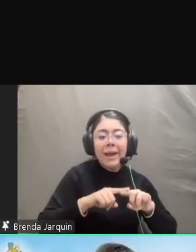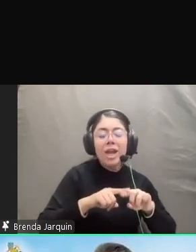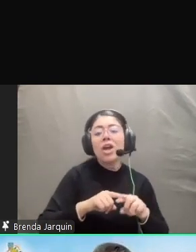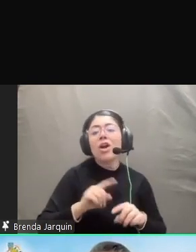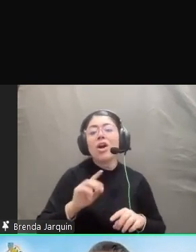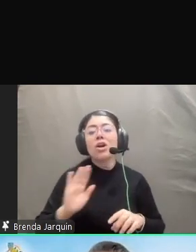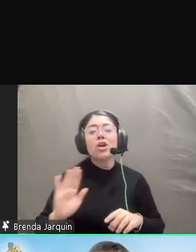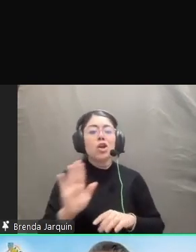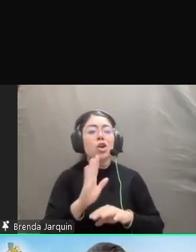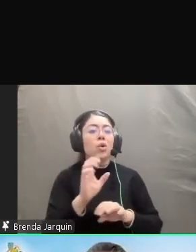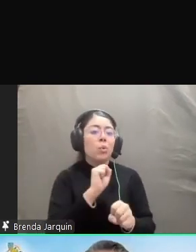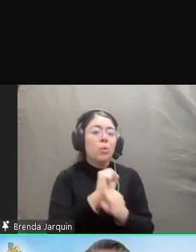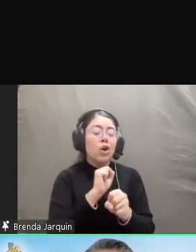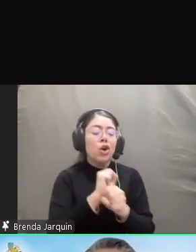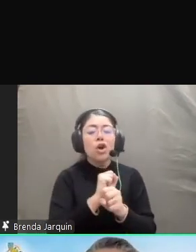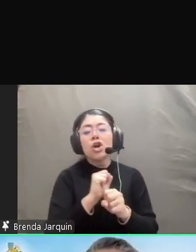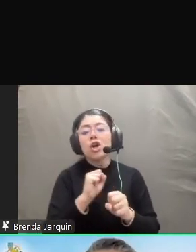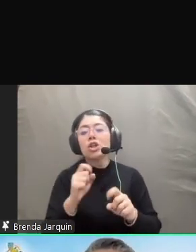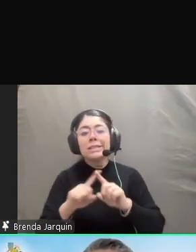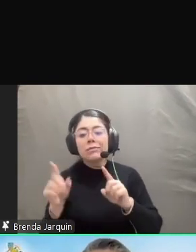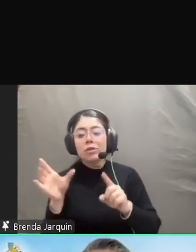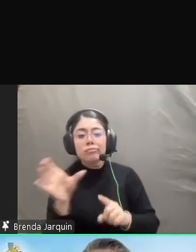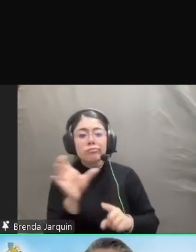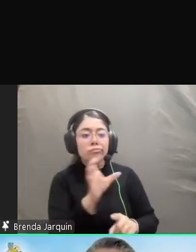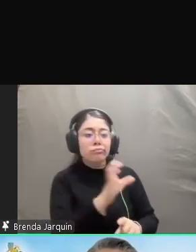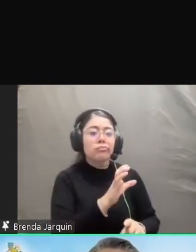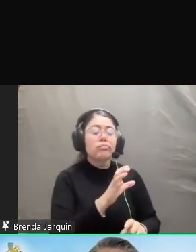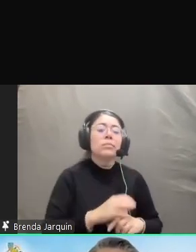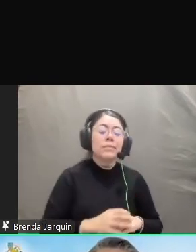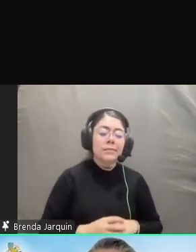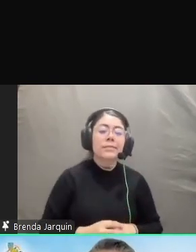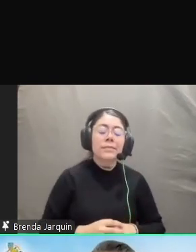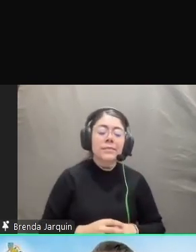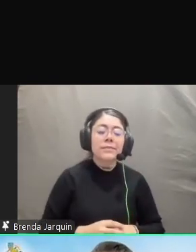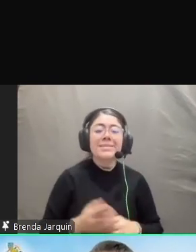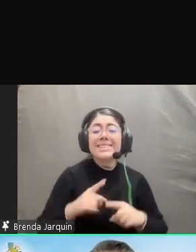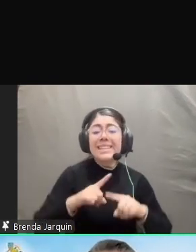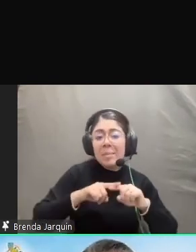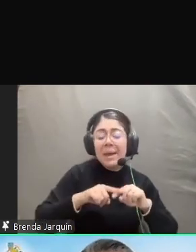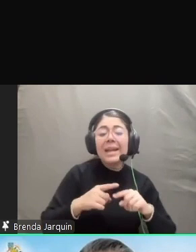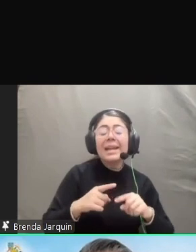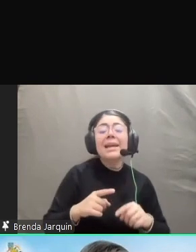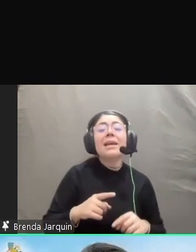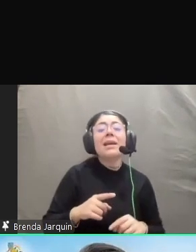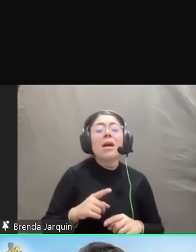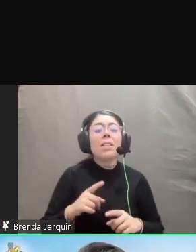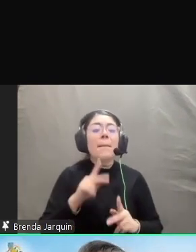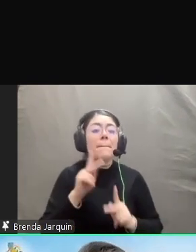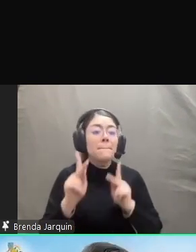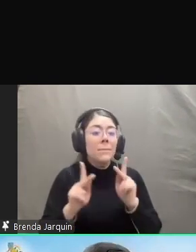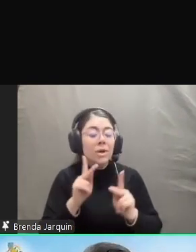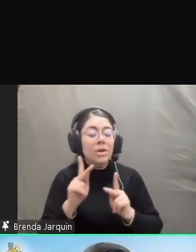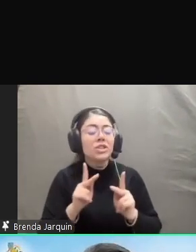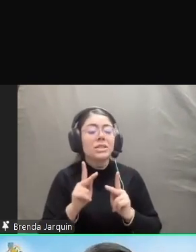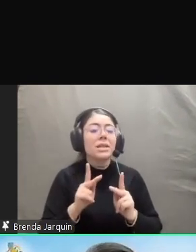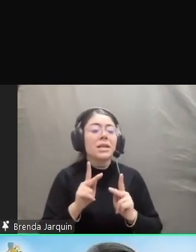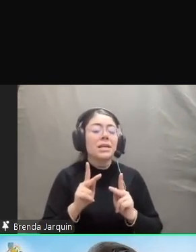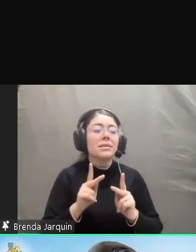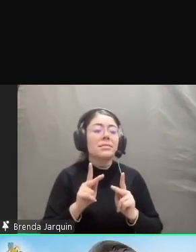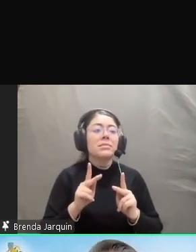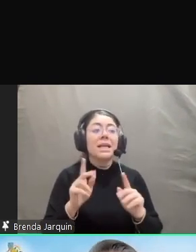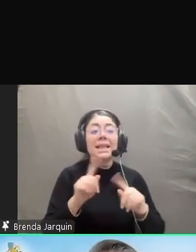resource. It is a very good opener to also allow you to work with your teams